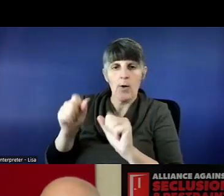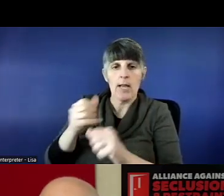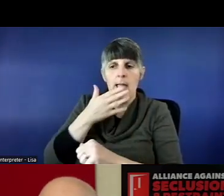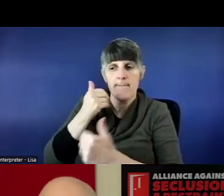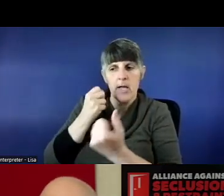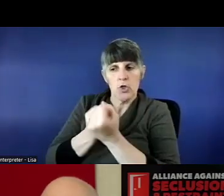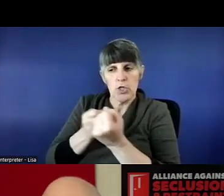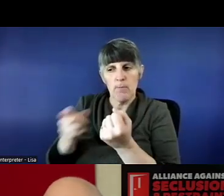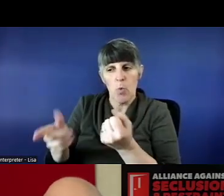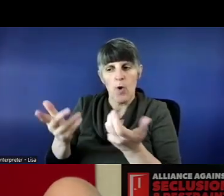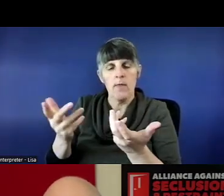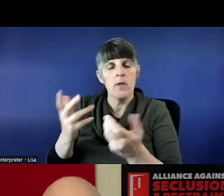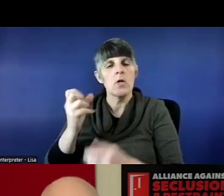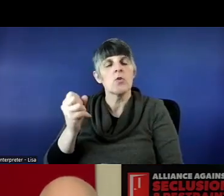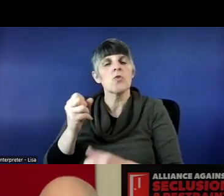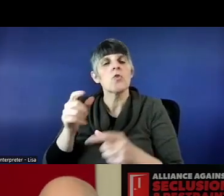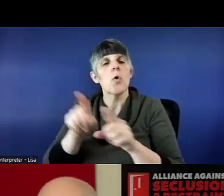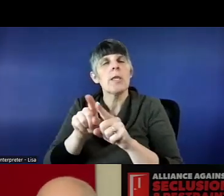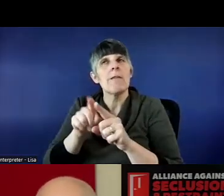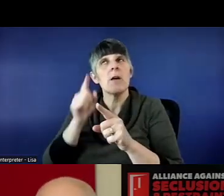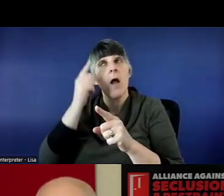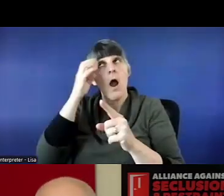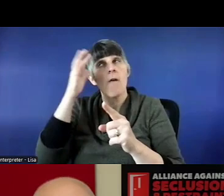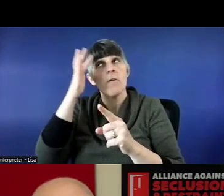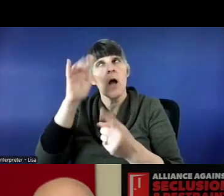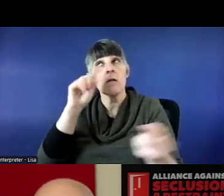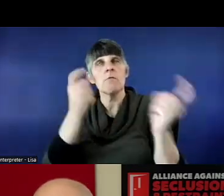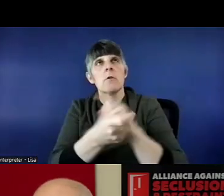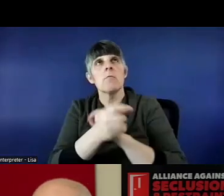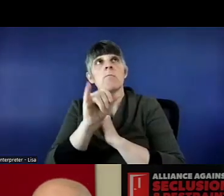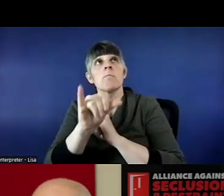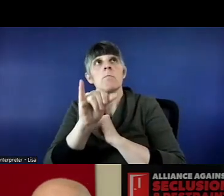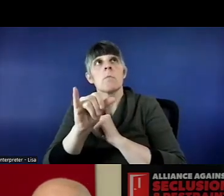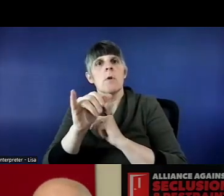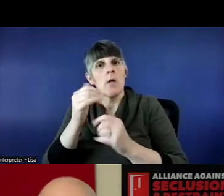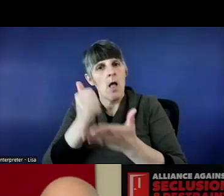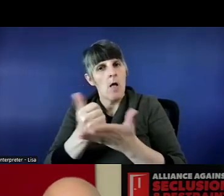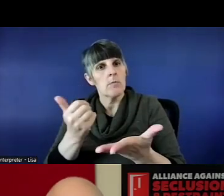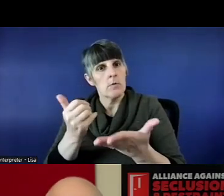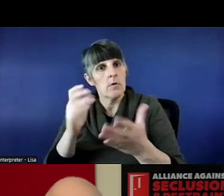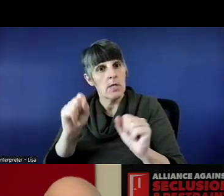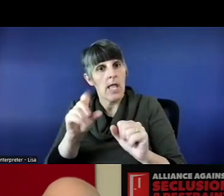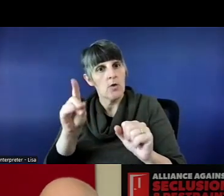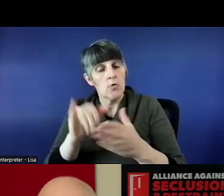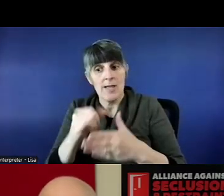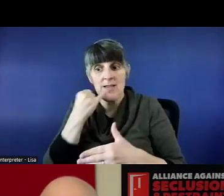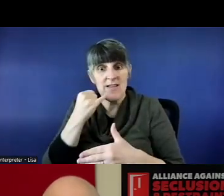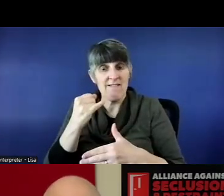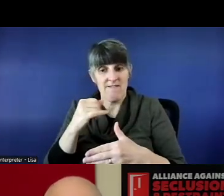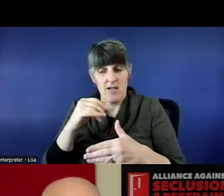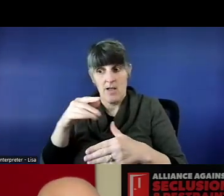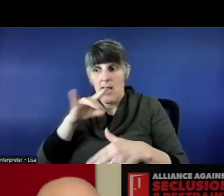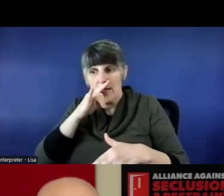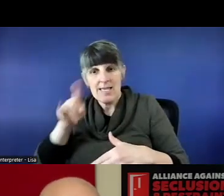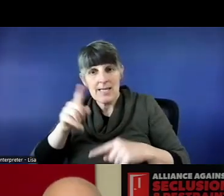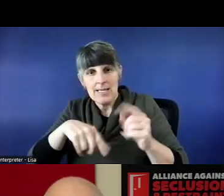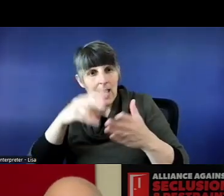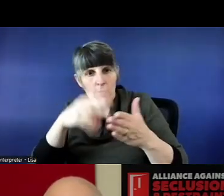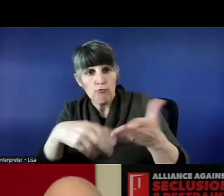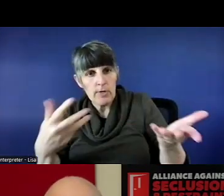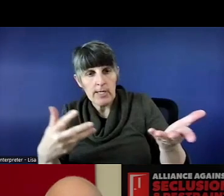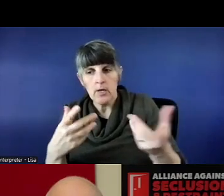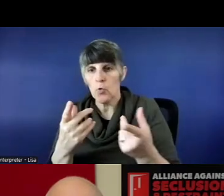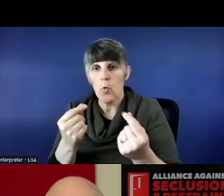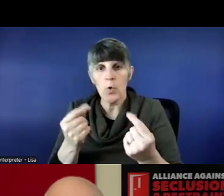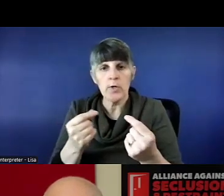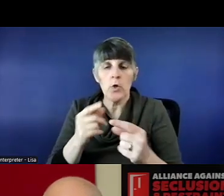this child? So even shifting our philosophy makes a difference. And you can put that in practice. If a kid can't read, what do?